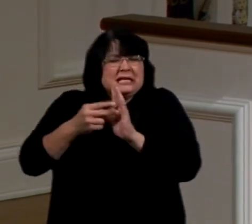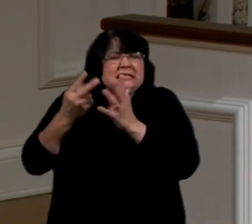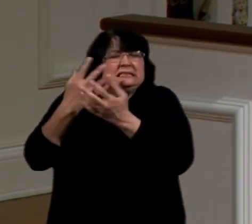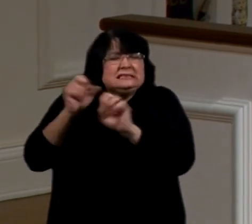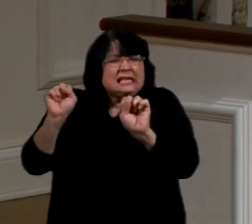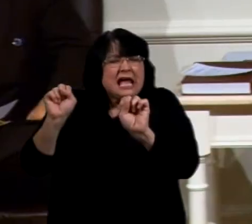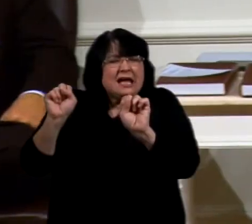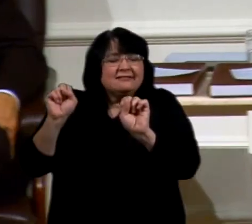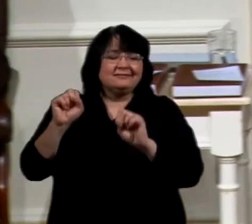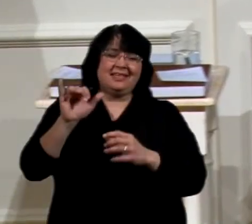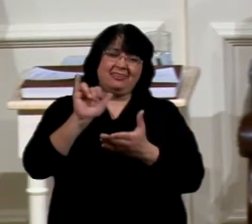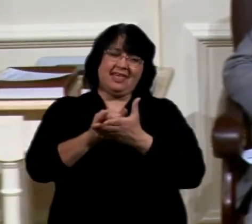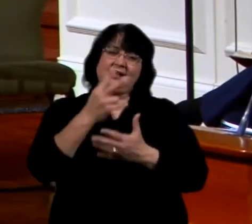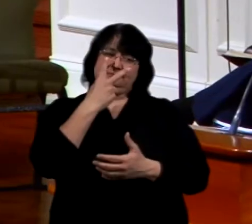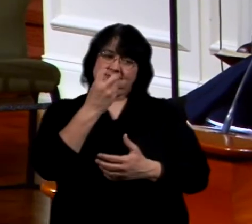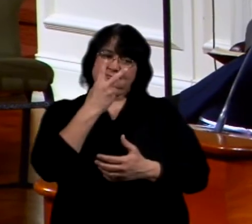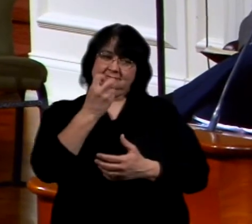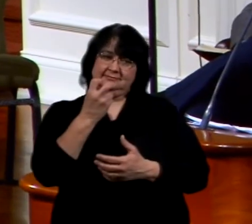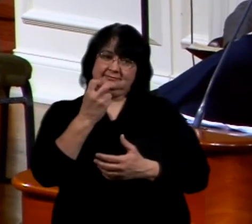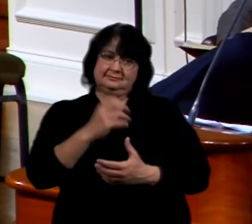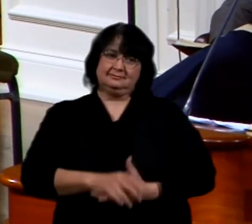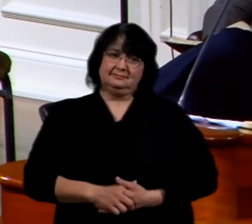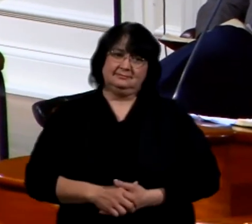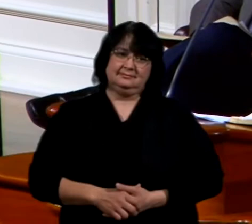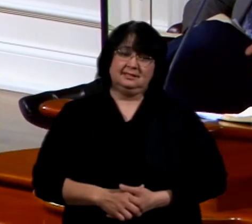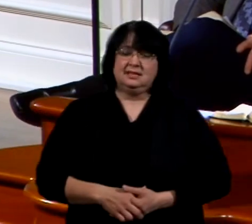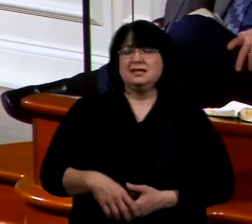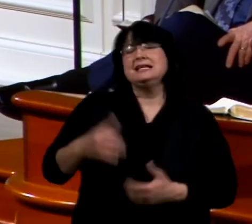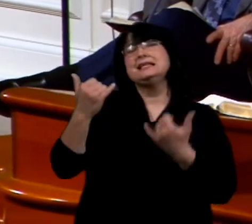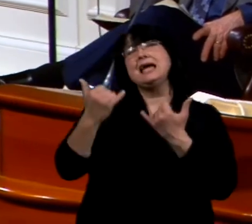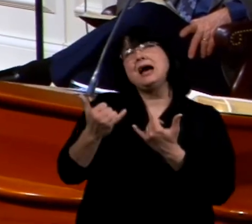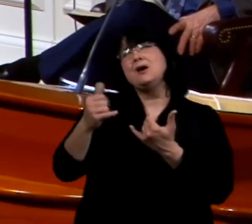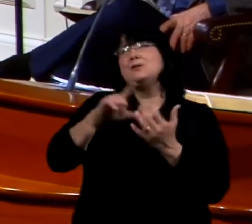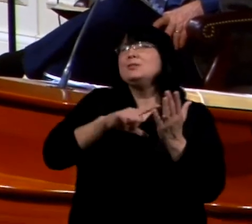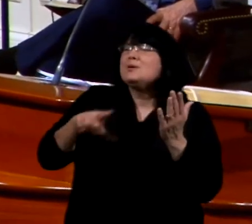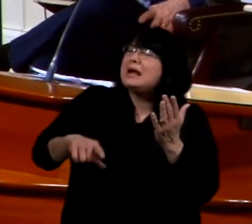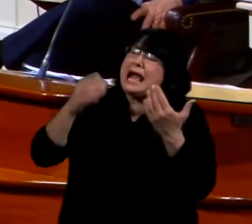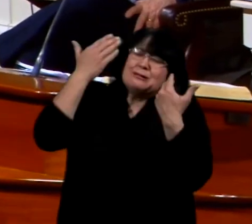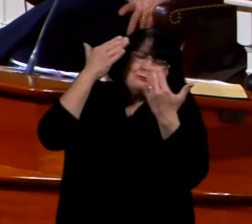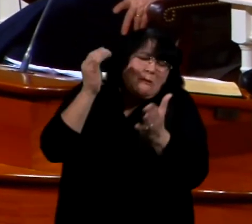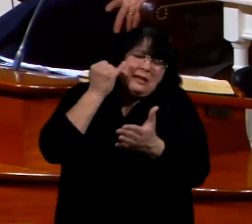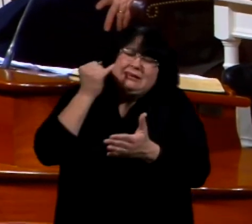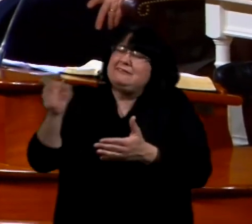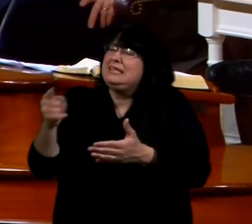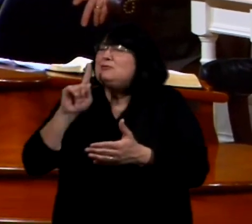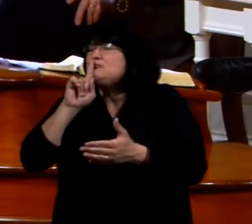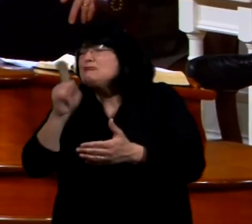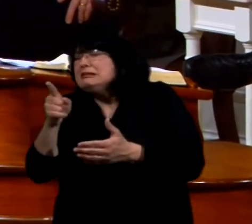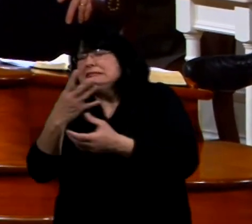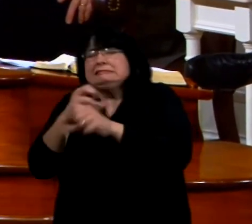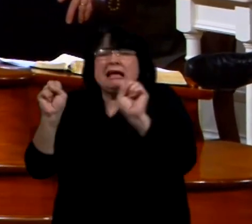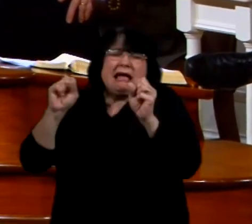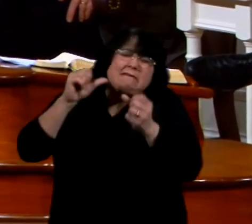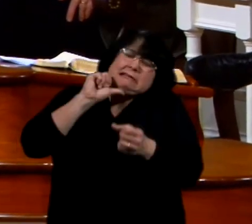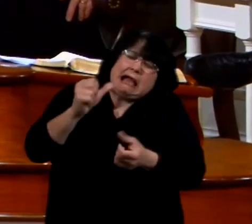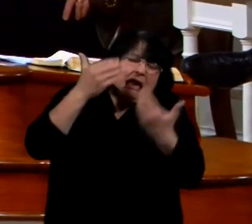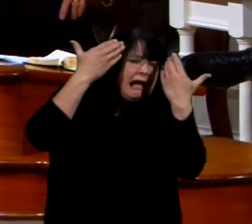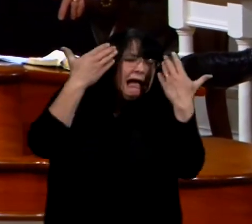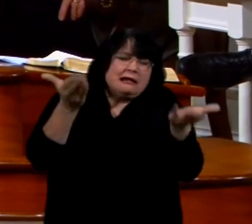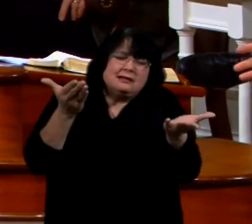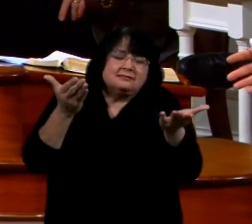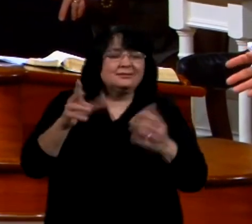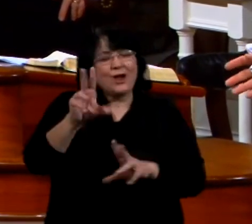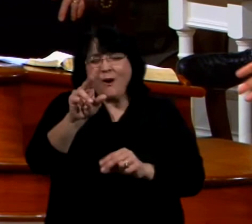That's a skeptic in us. Now, Lord, I don't know if Joe meant it or not, but I know if he meant what you said, it meant what he said, you